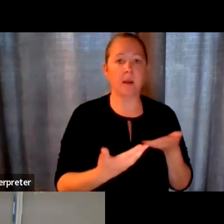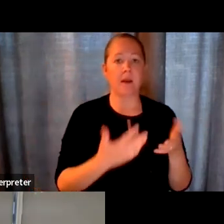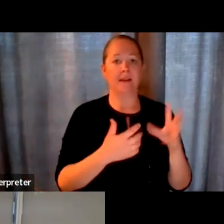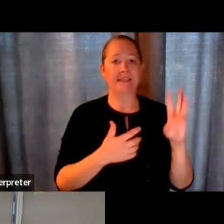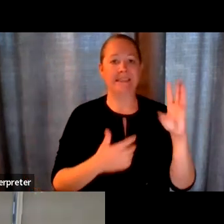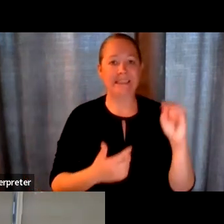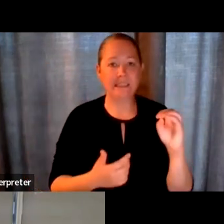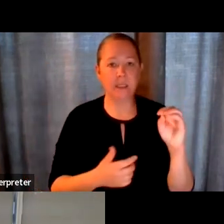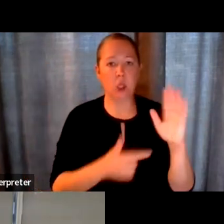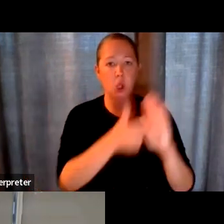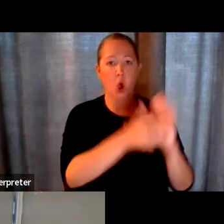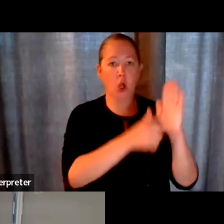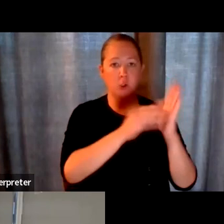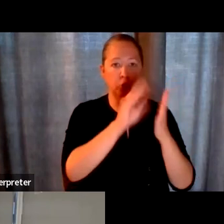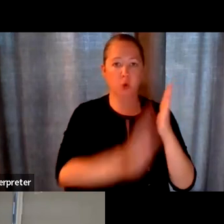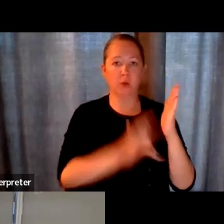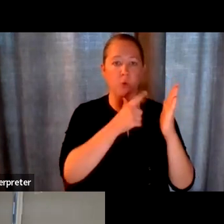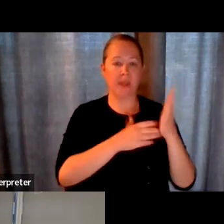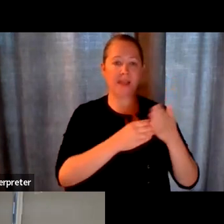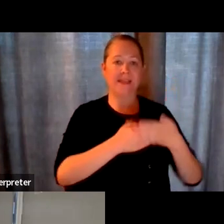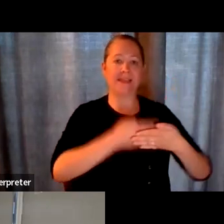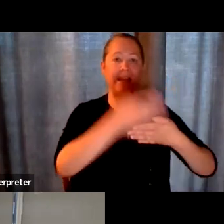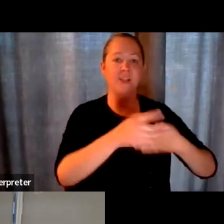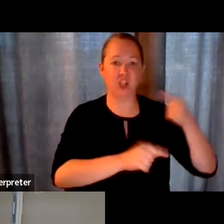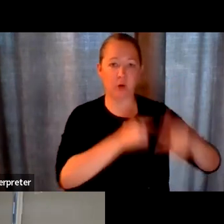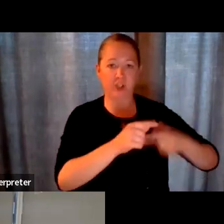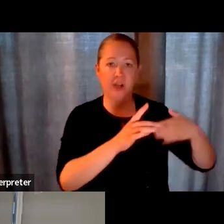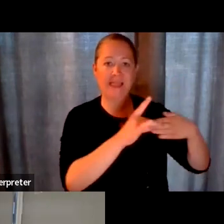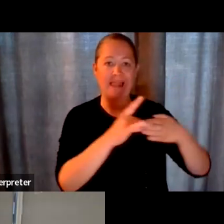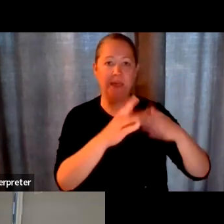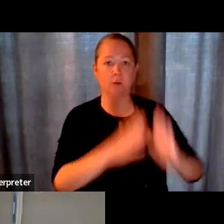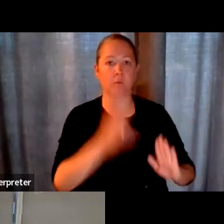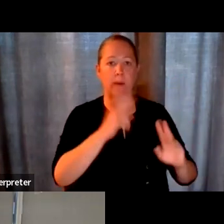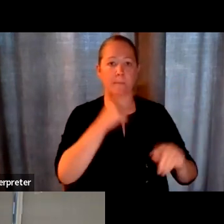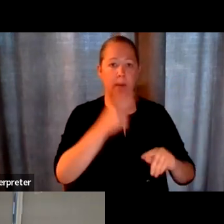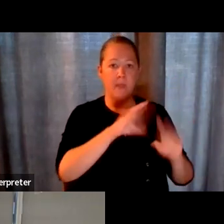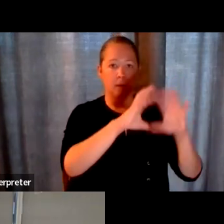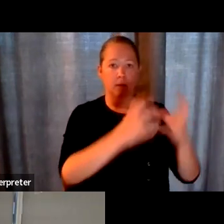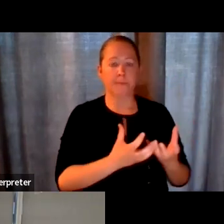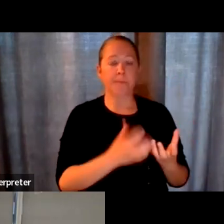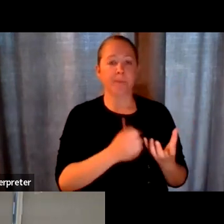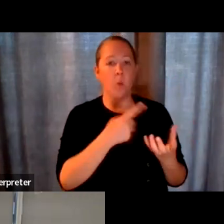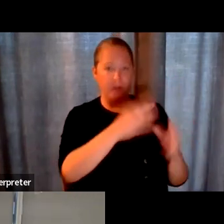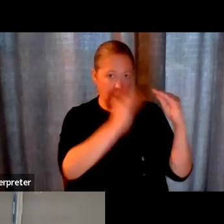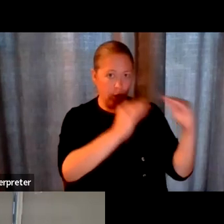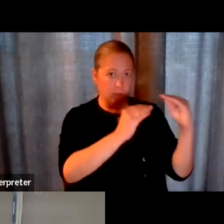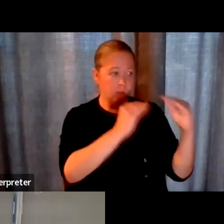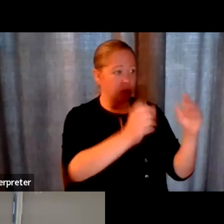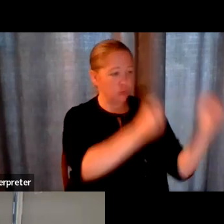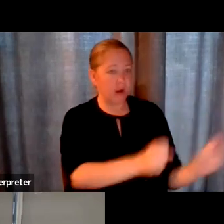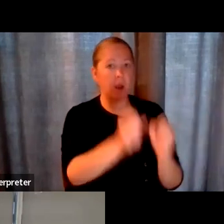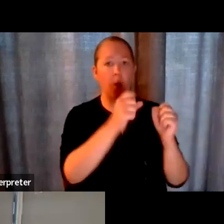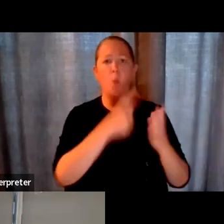in the public interest sphere. And we taught them strategy of what to do when the courts are